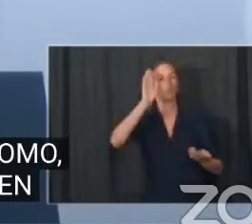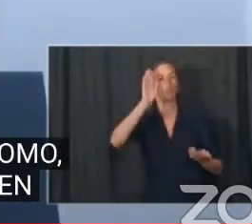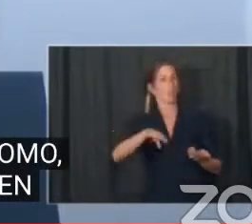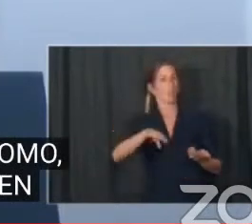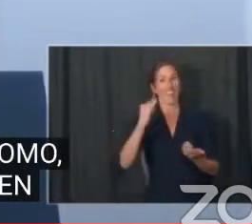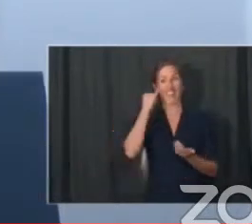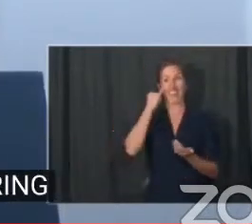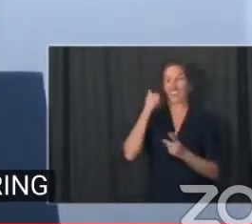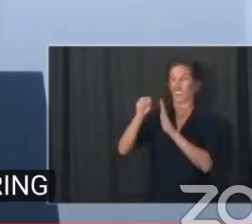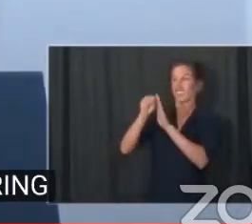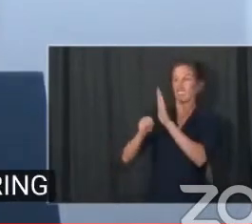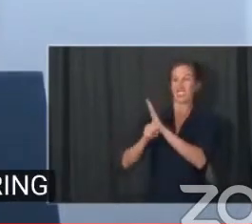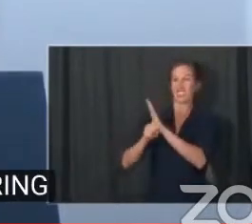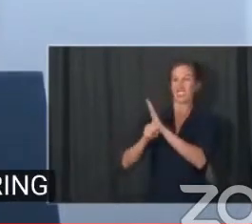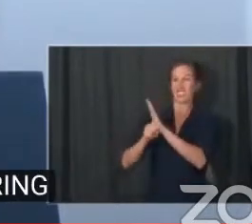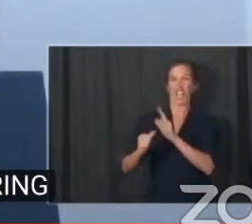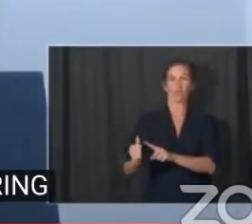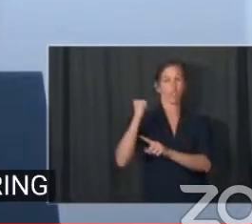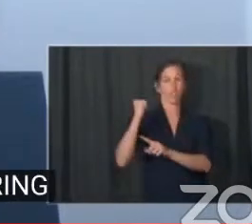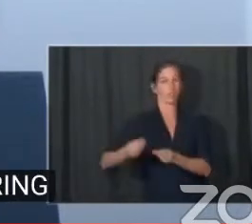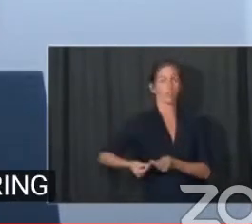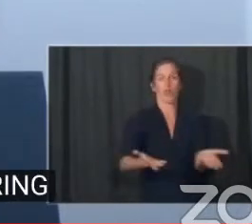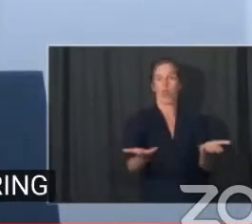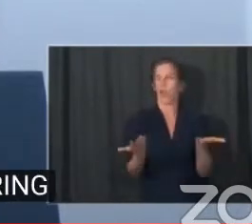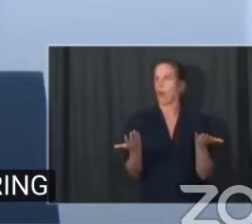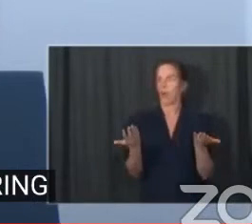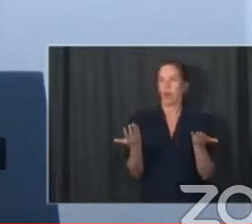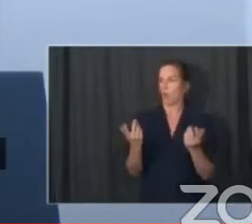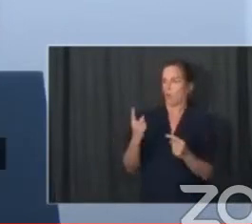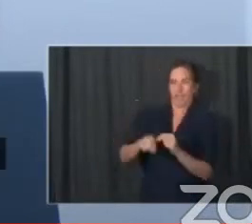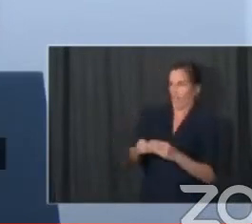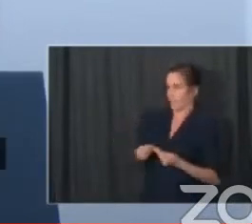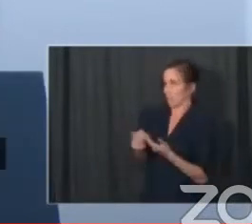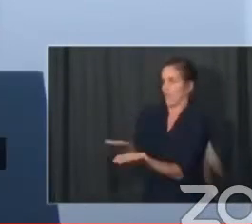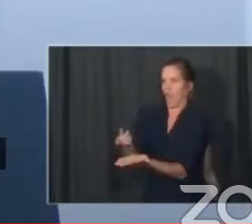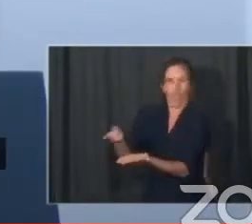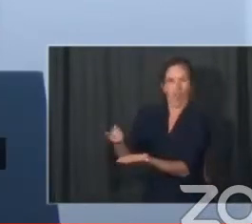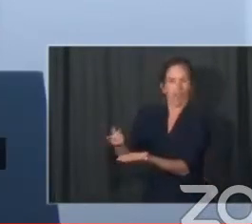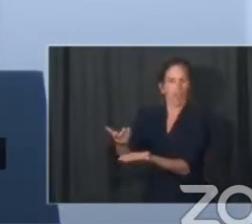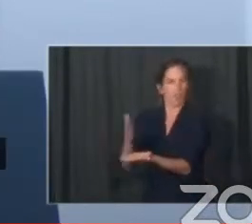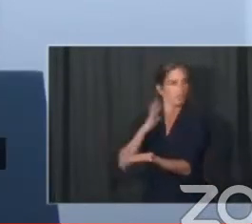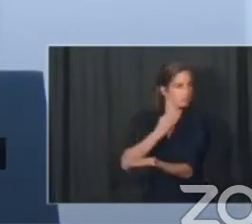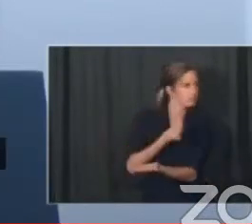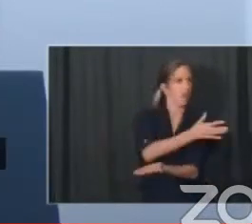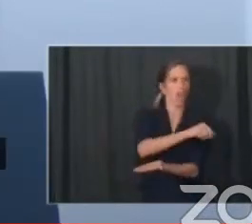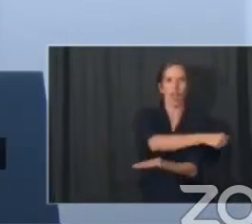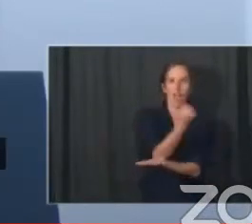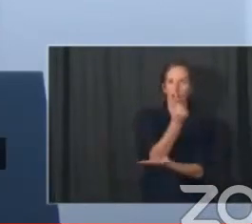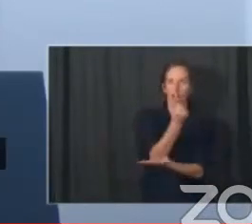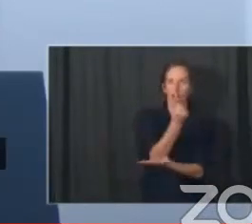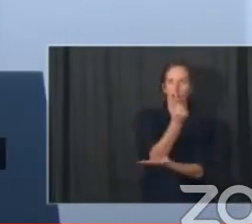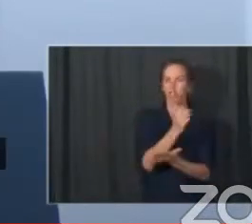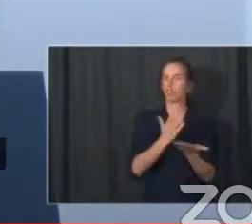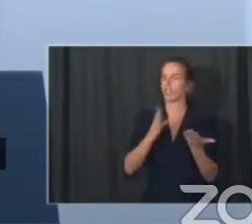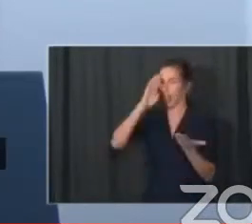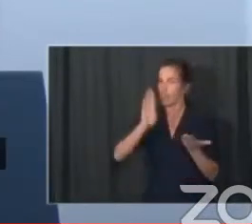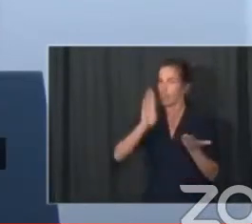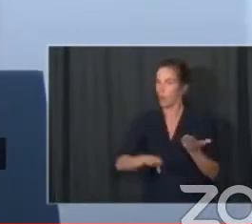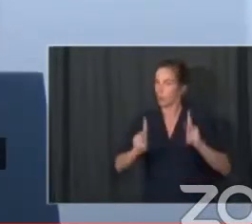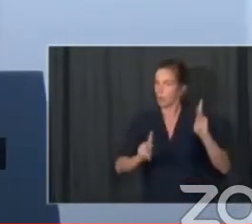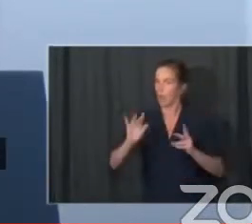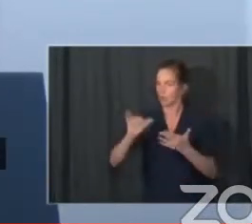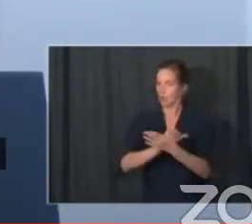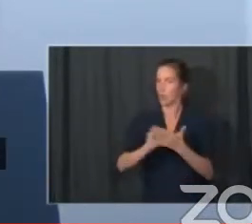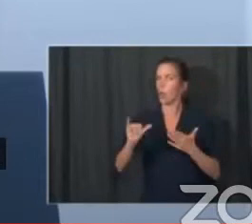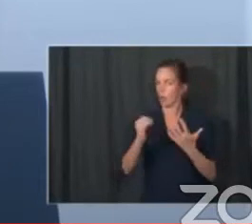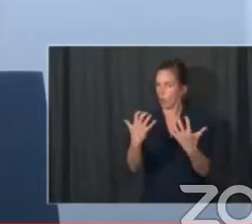El be gobernador, giving it to its people immediately. él And dice que no I está know the listo people of New York very well. I know they want it. y que el So the Estado governor